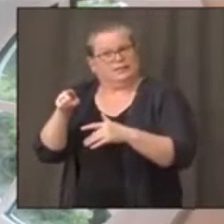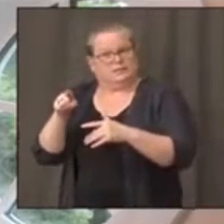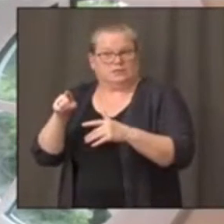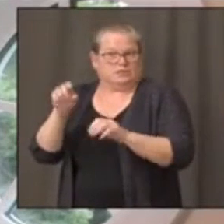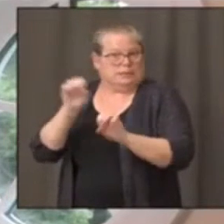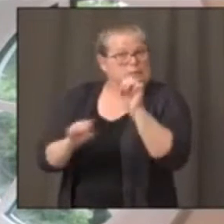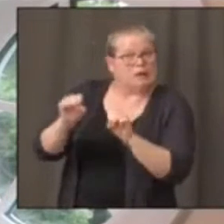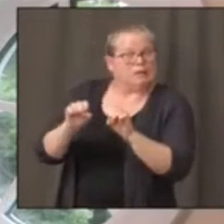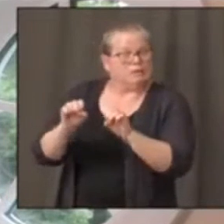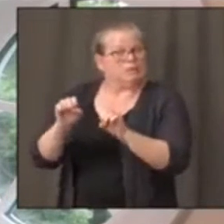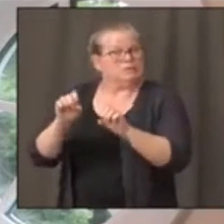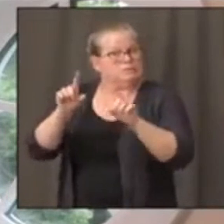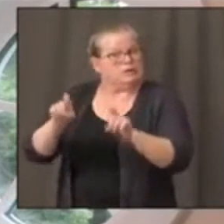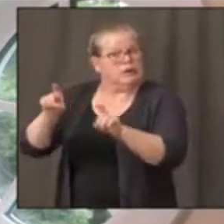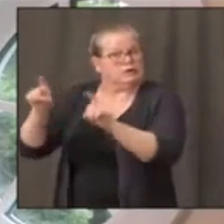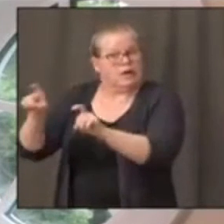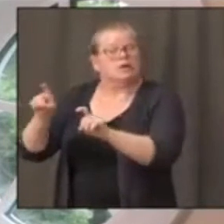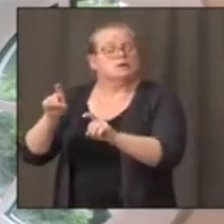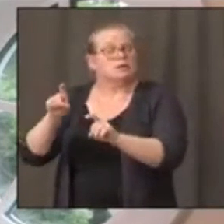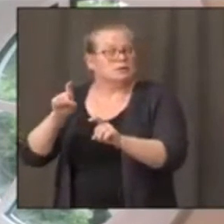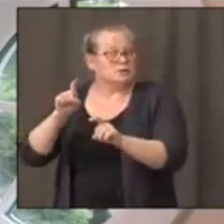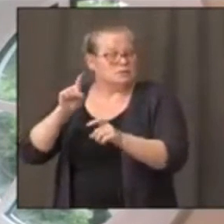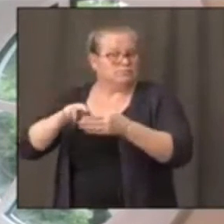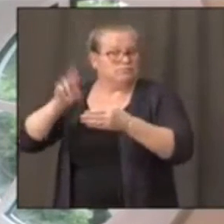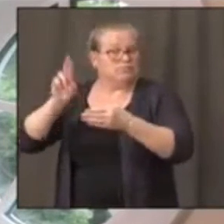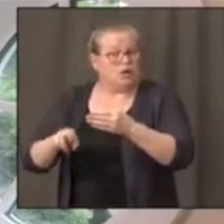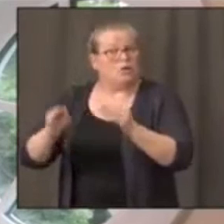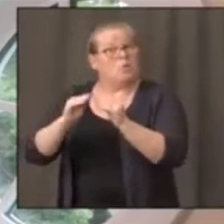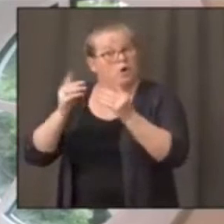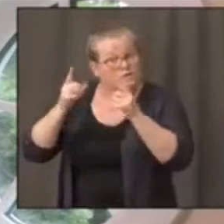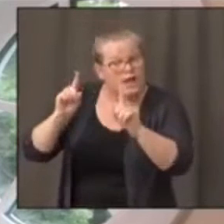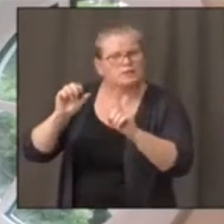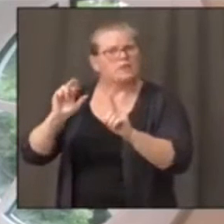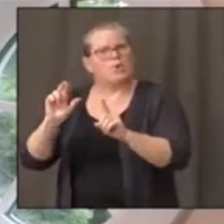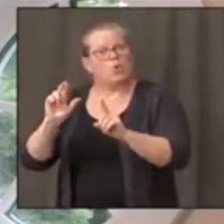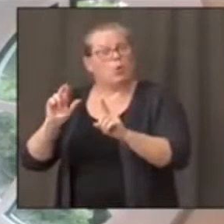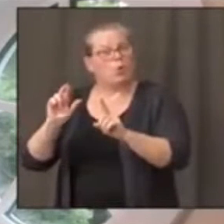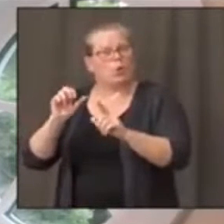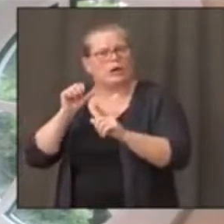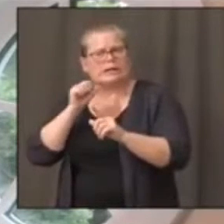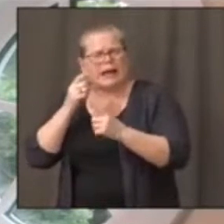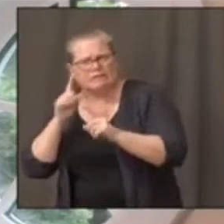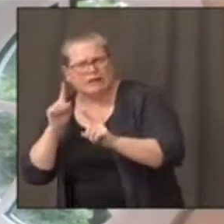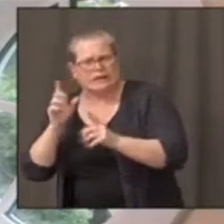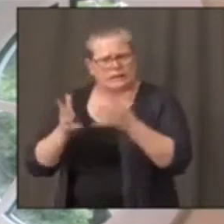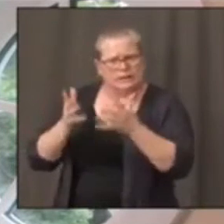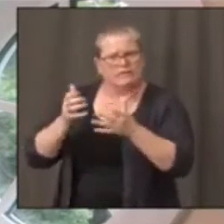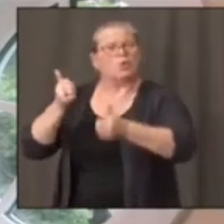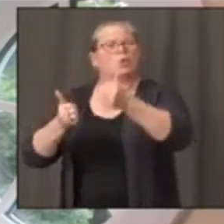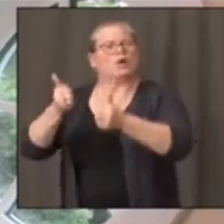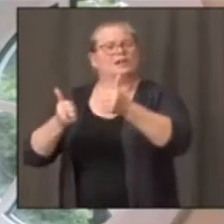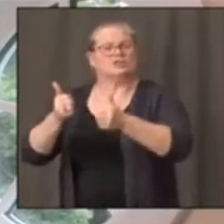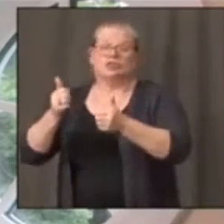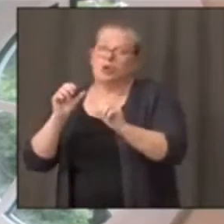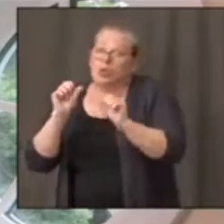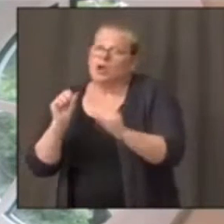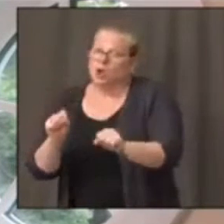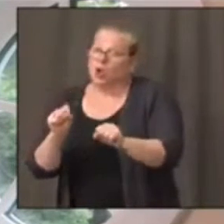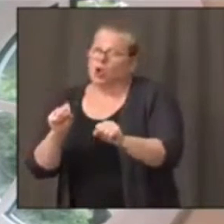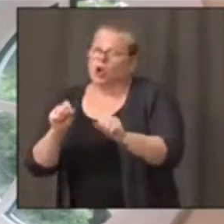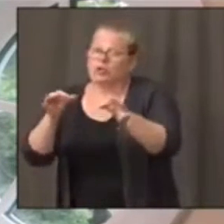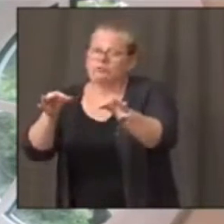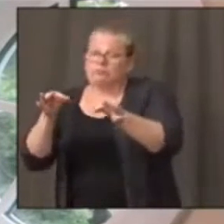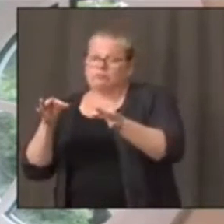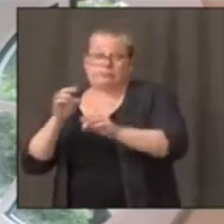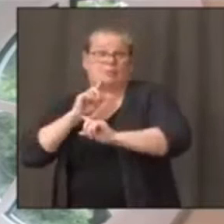effective because you're going to have a lot of cases in the control arms of these trials to know whether the vaccine's working. So we could get an early answer on the vaccine. And the final point